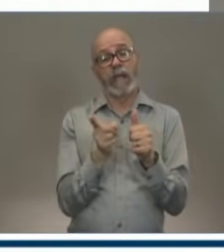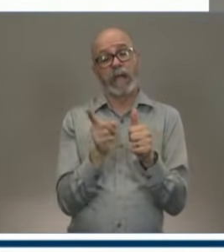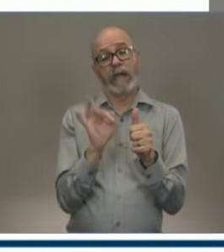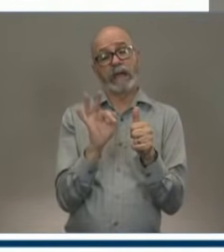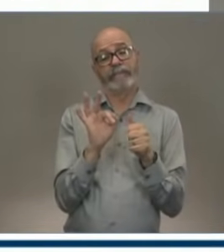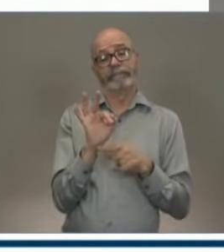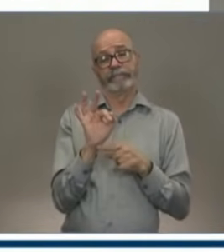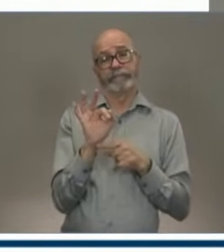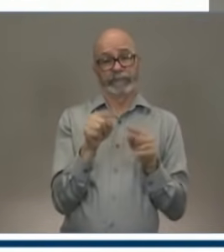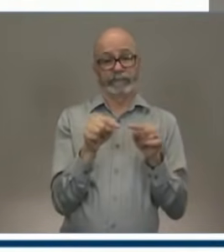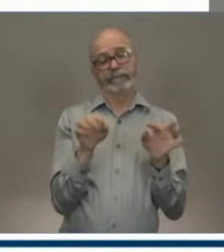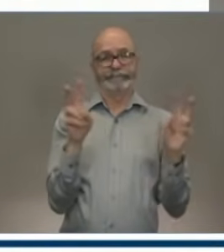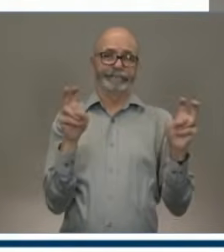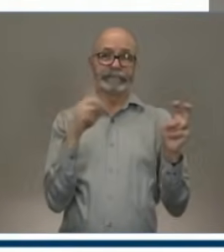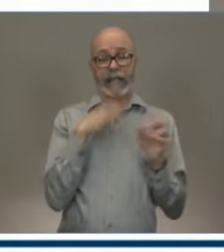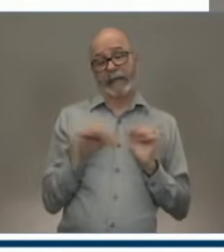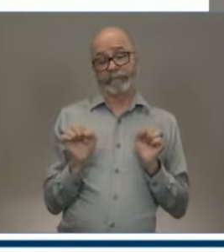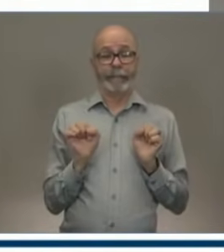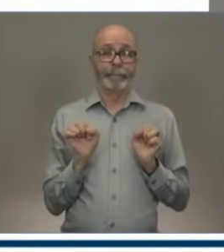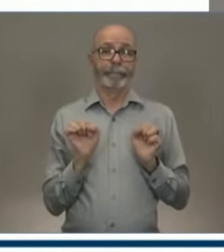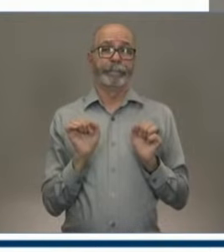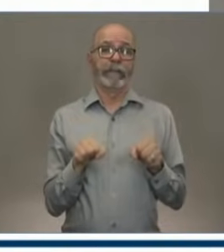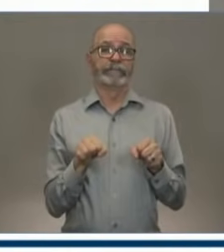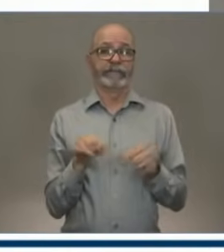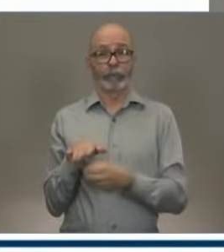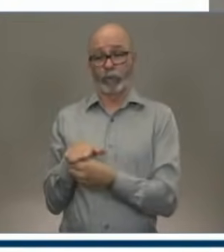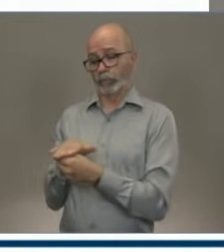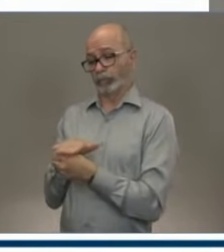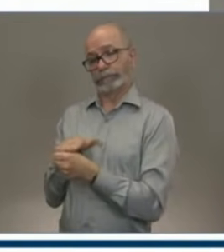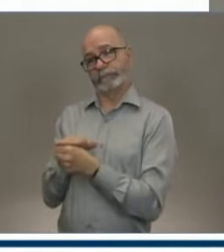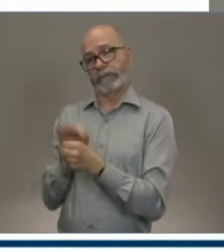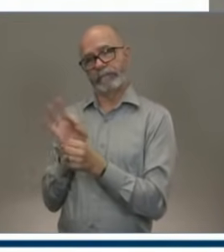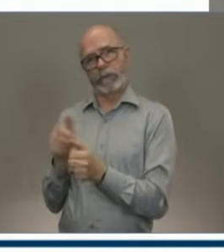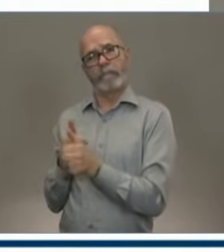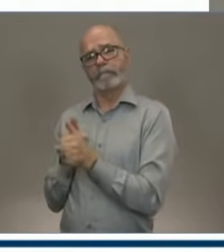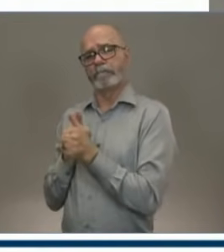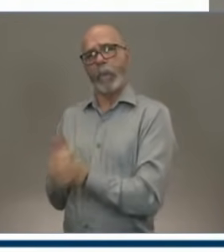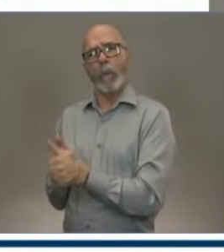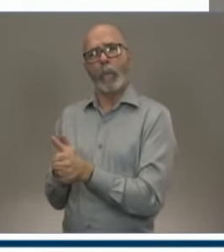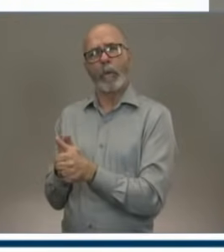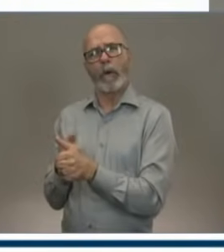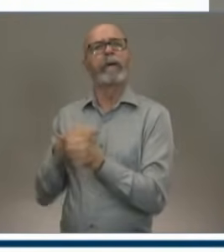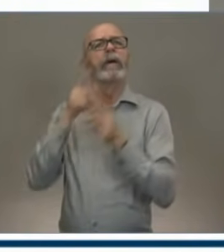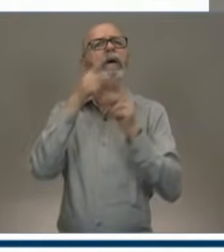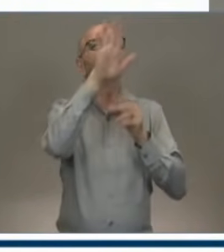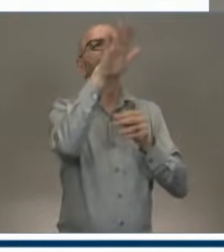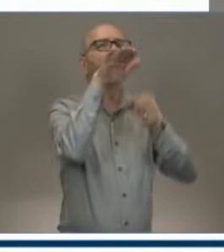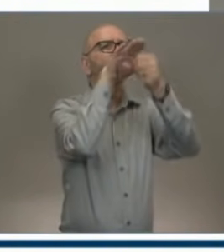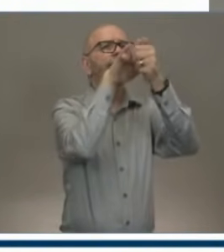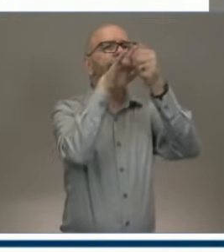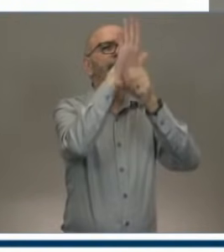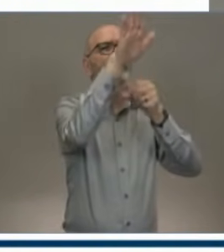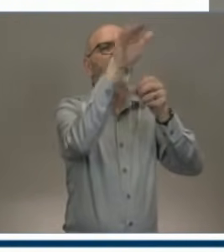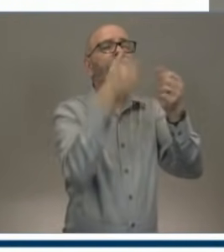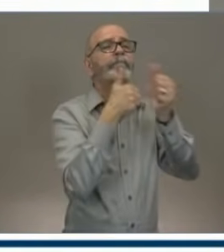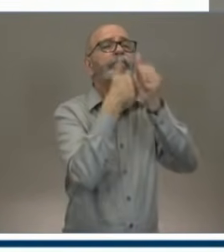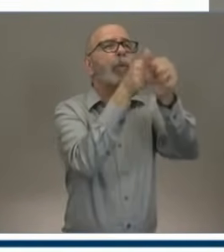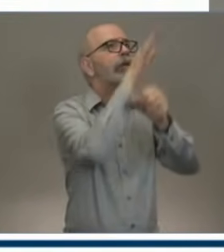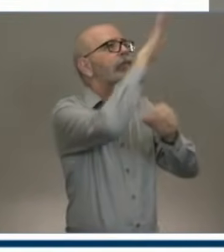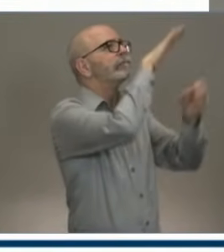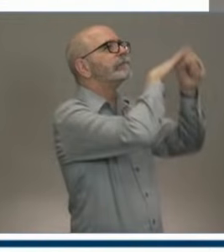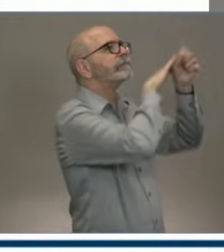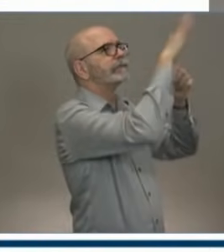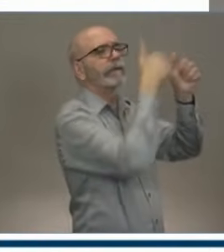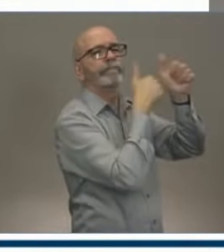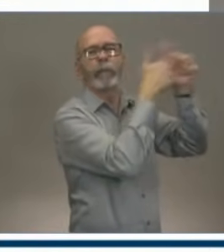should stick with the schedule of the vaccine that it has been licensed under. That's the approval given. But if there